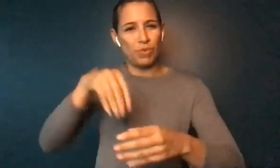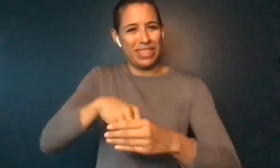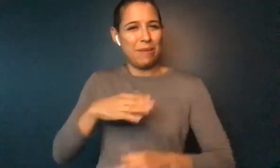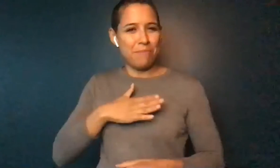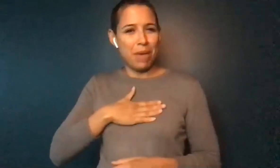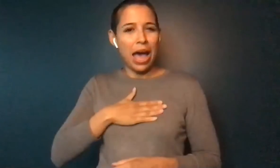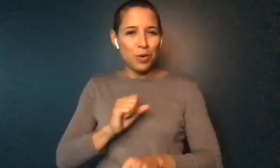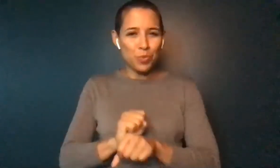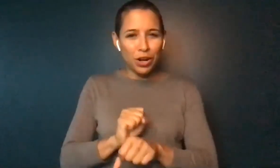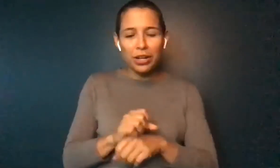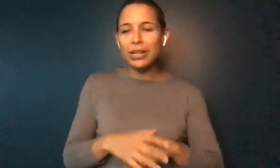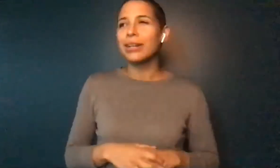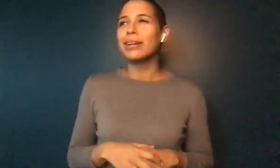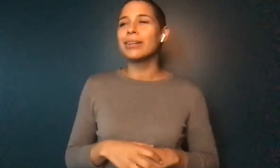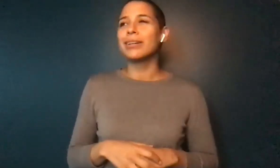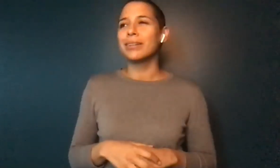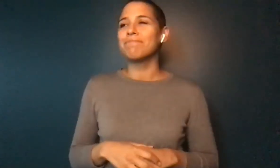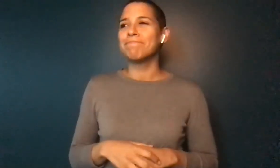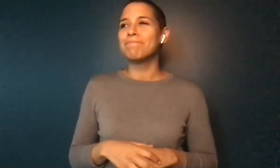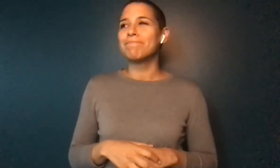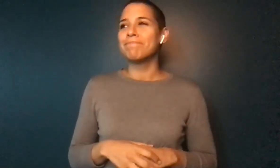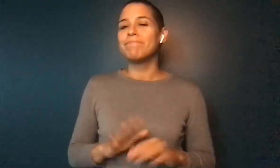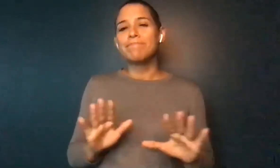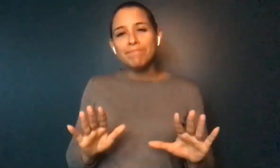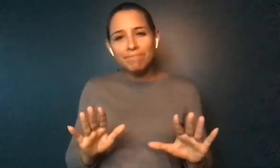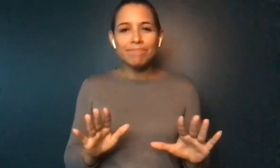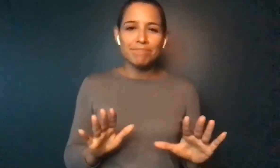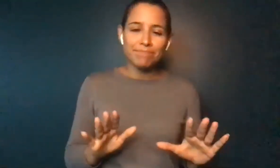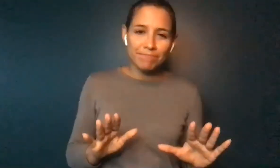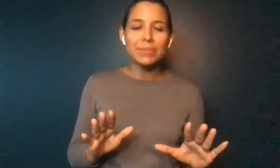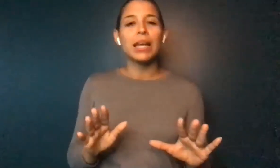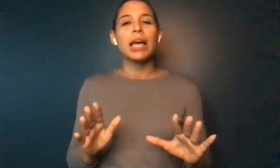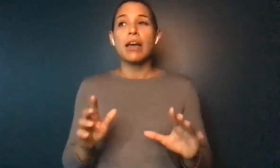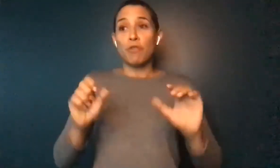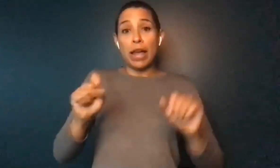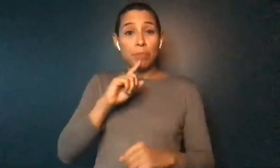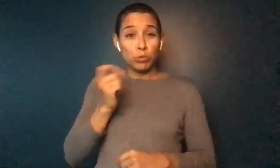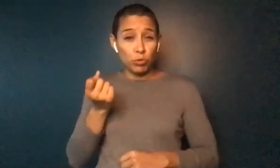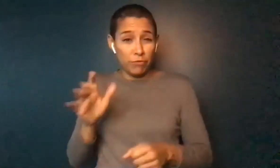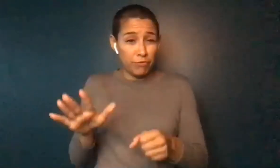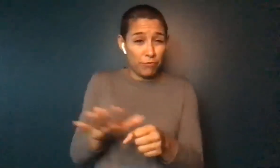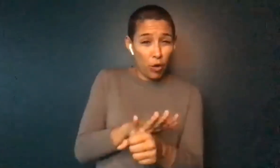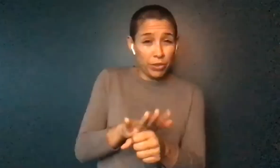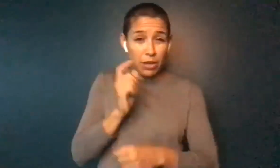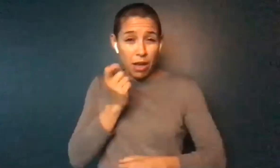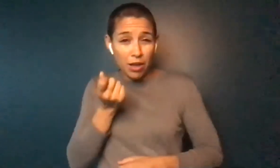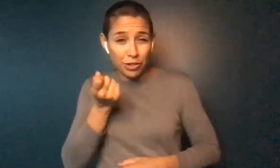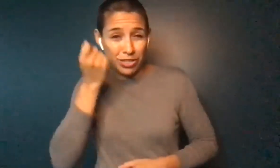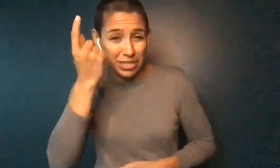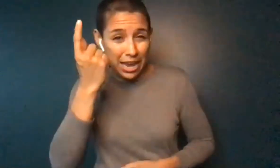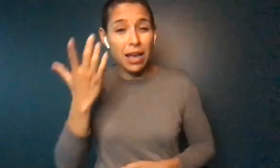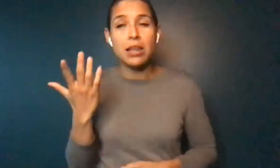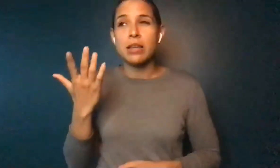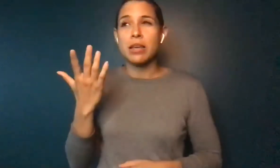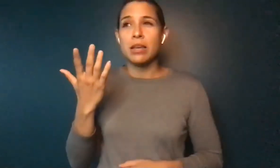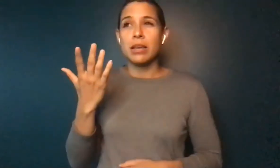despite all of these problematics of illegibility or, um, sort of